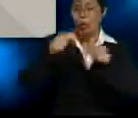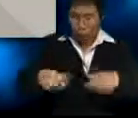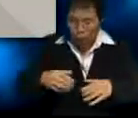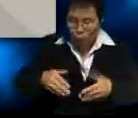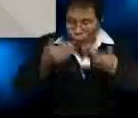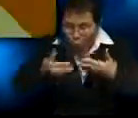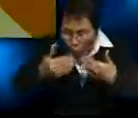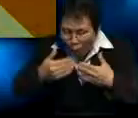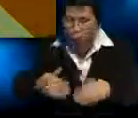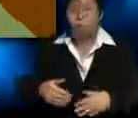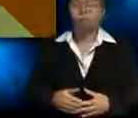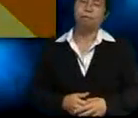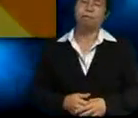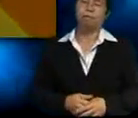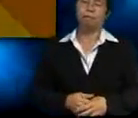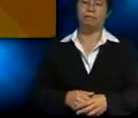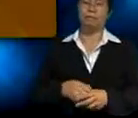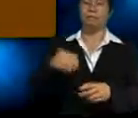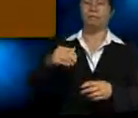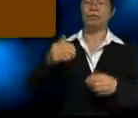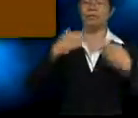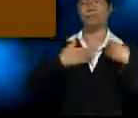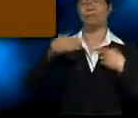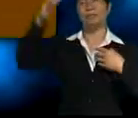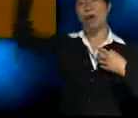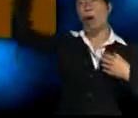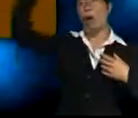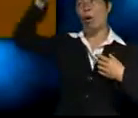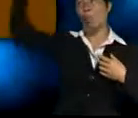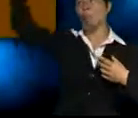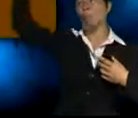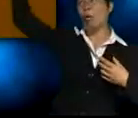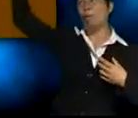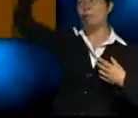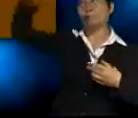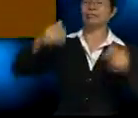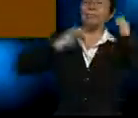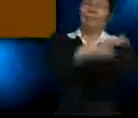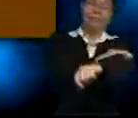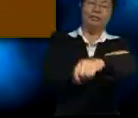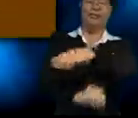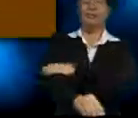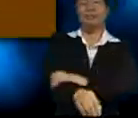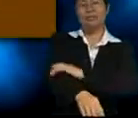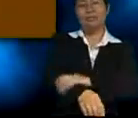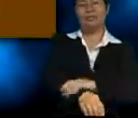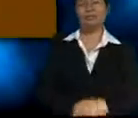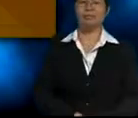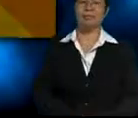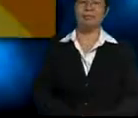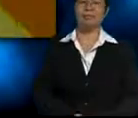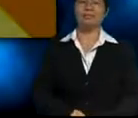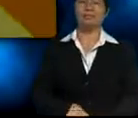your mouth. Turn off the shower while soaping your body. Take shorter showers.